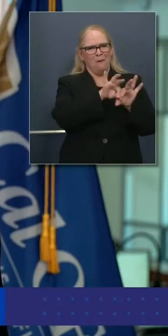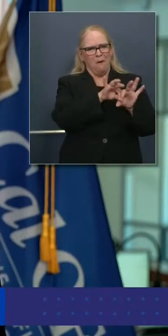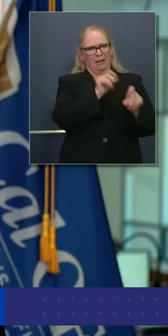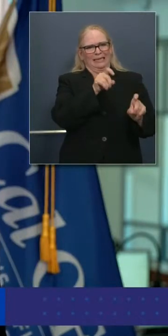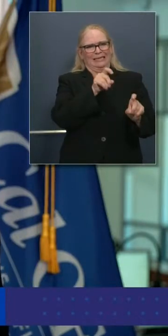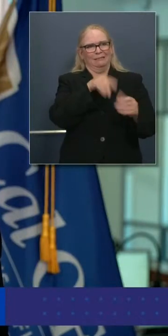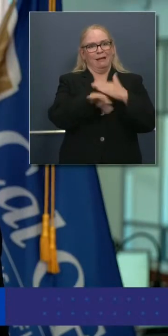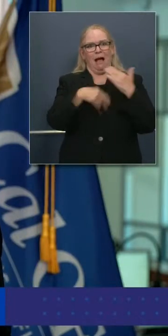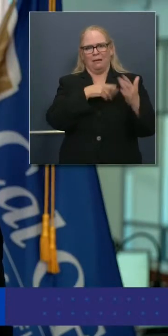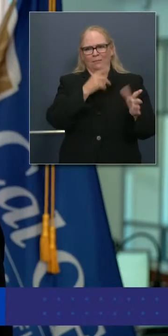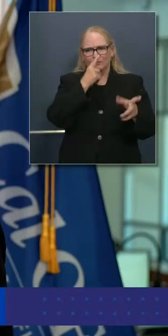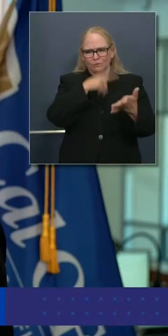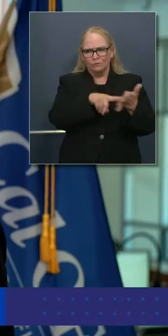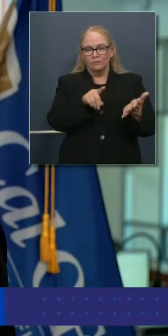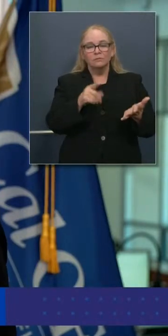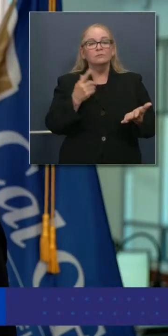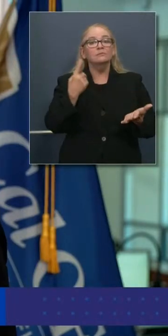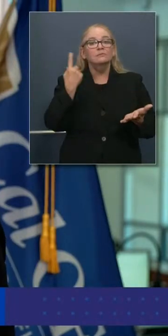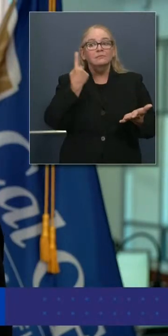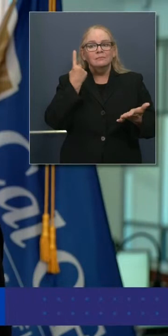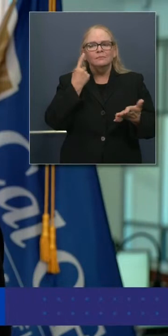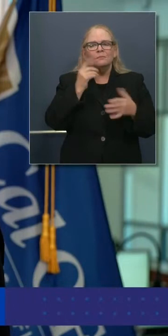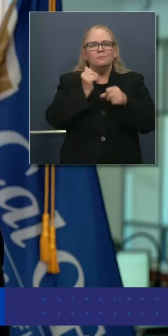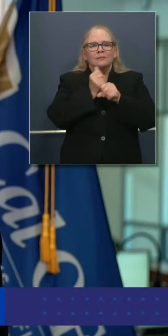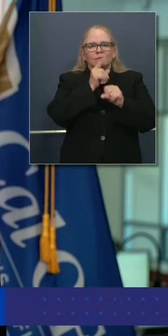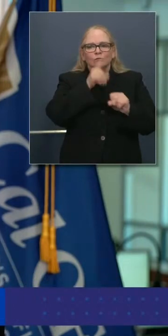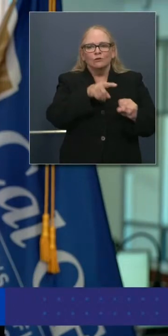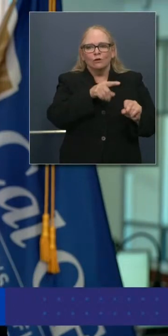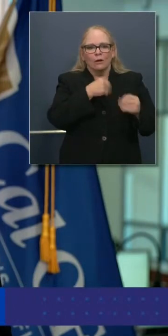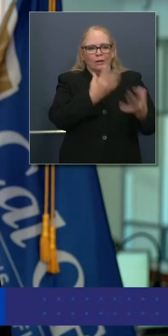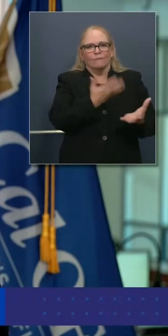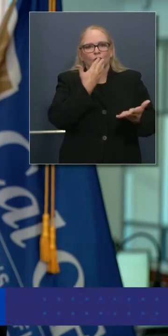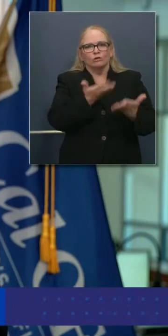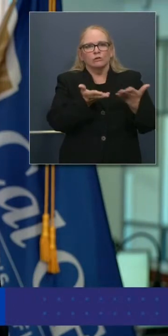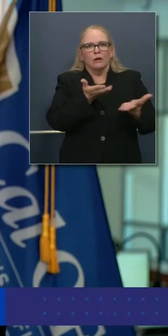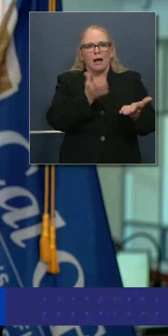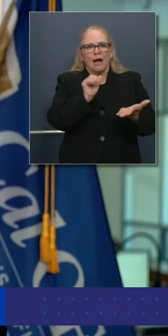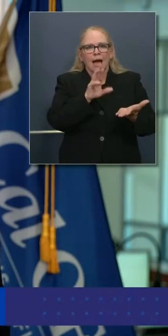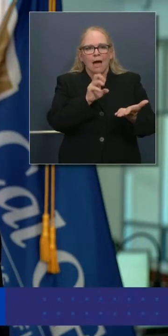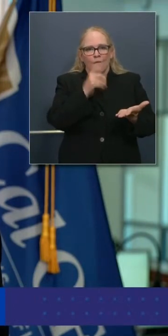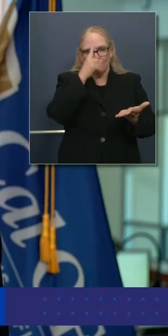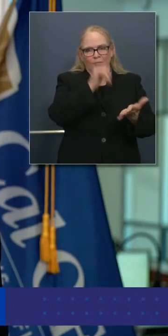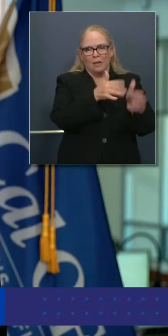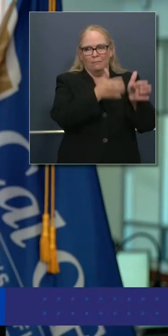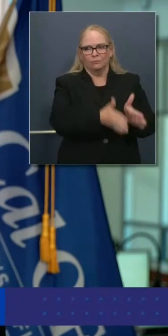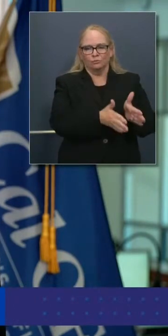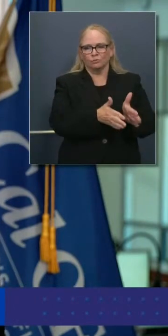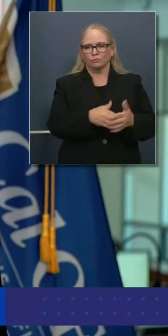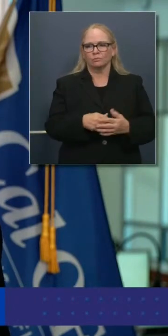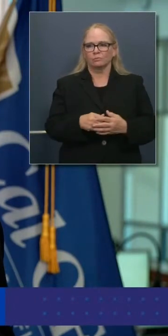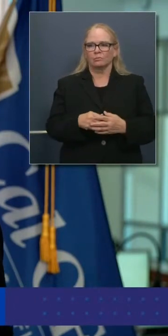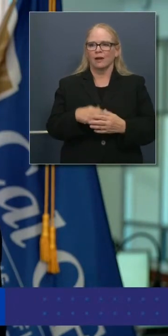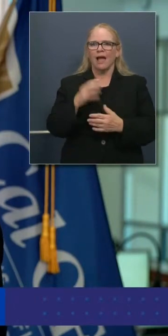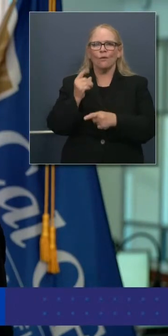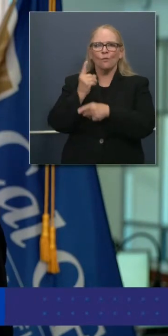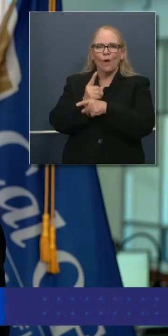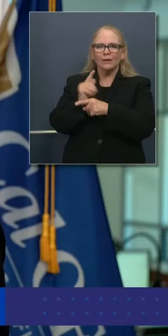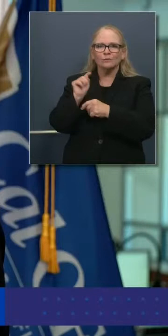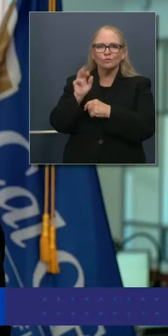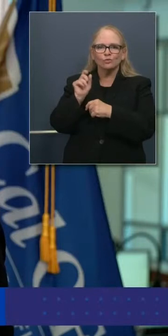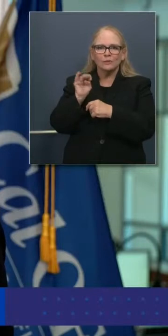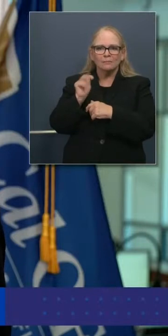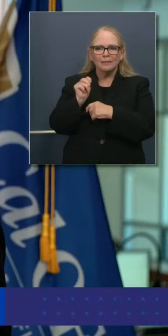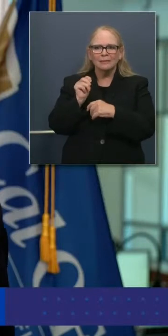to ensure that we can provide the appropriate level of care, implement the right treatment modalities, and work as a